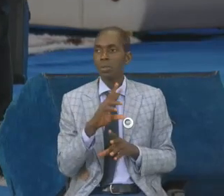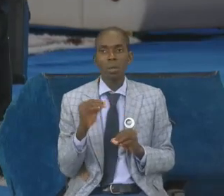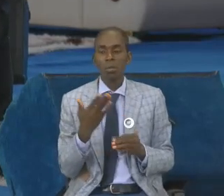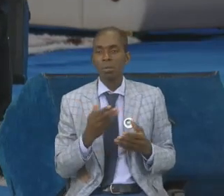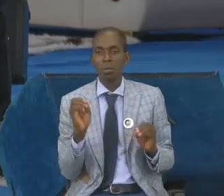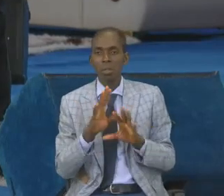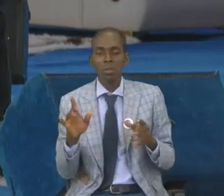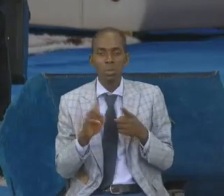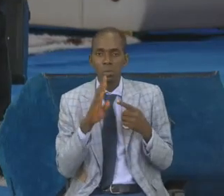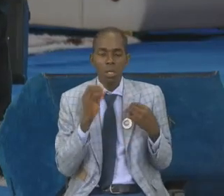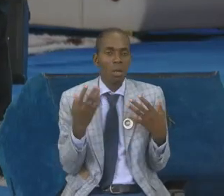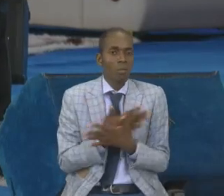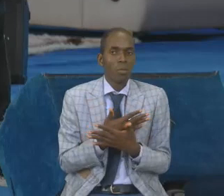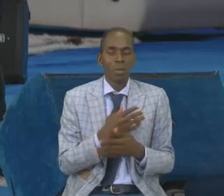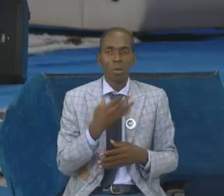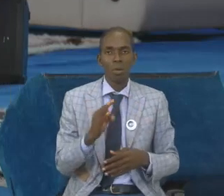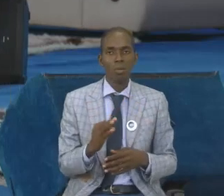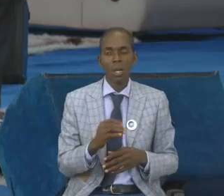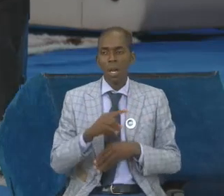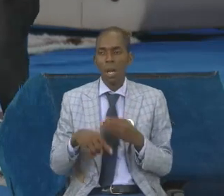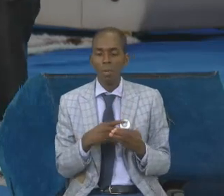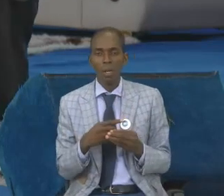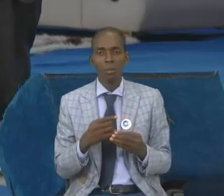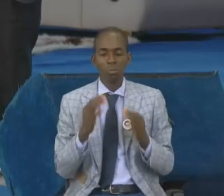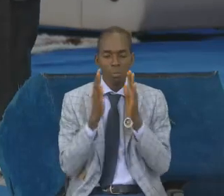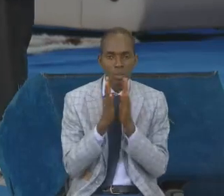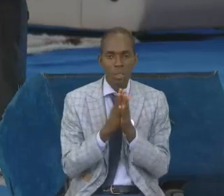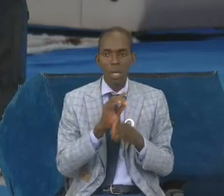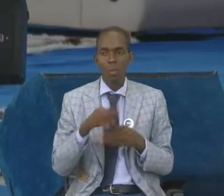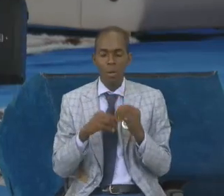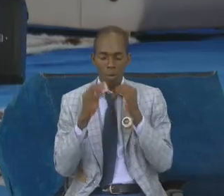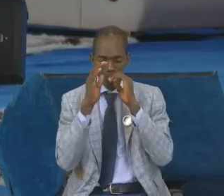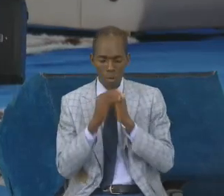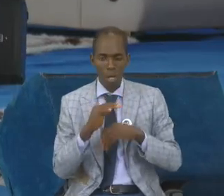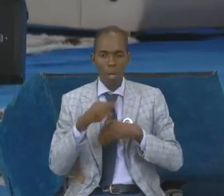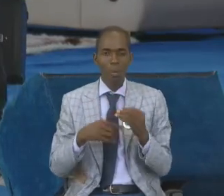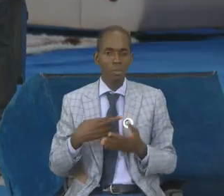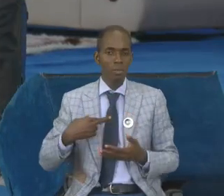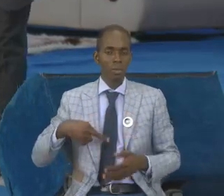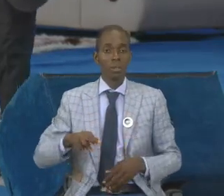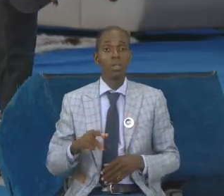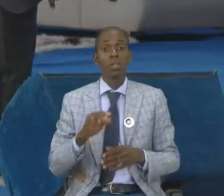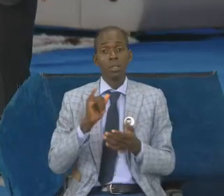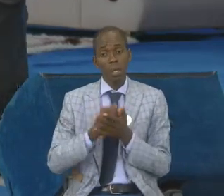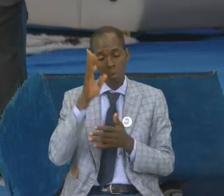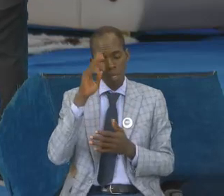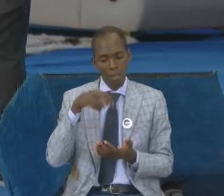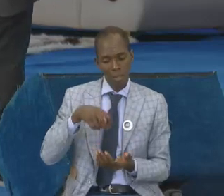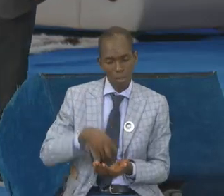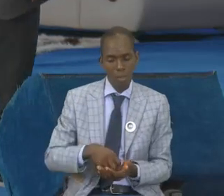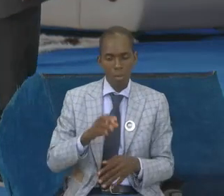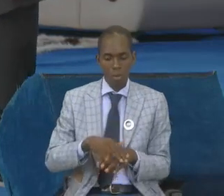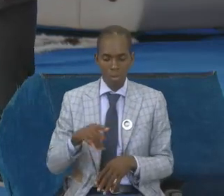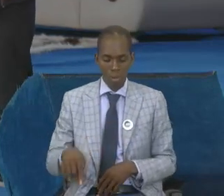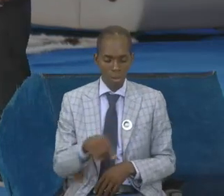praying, about religion, about worship. He kneeled on his knees 3 times